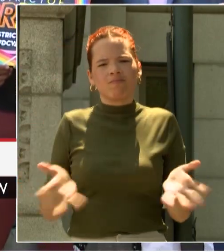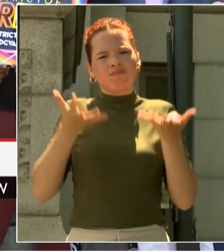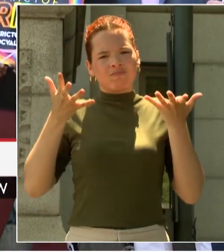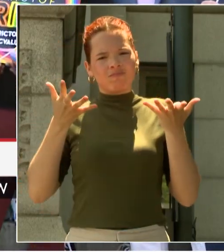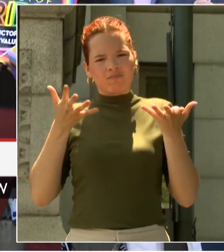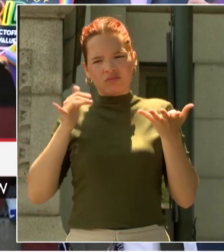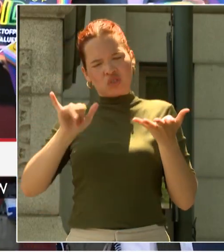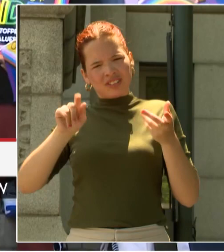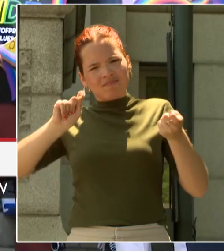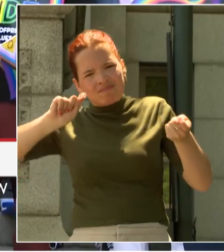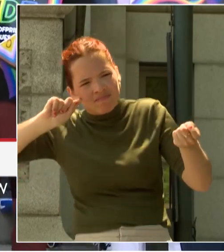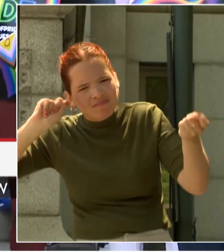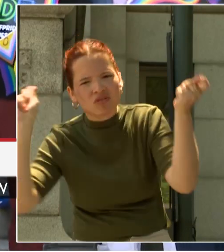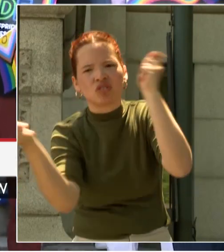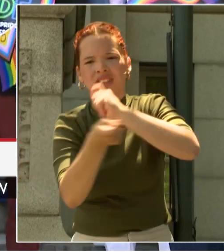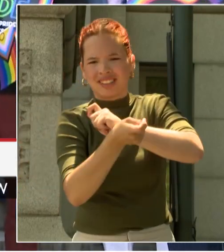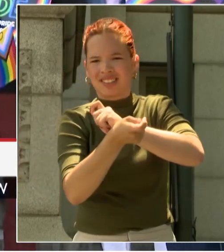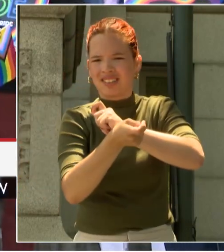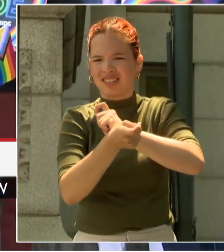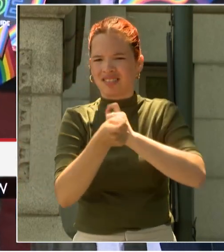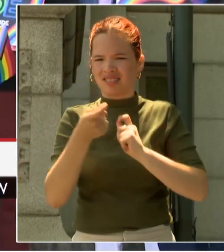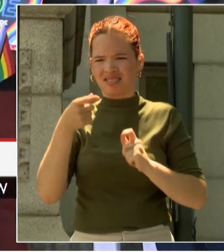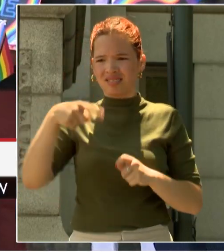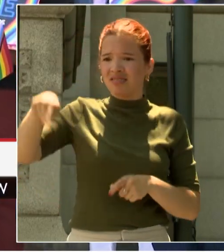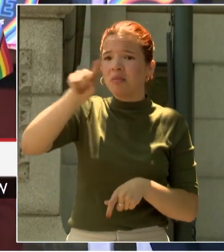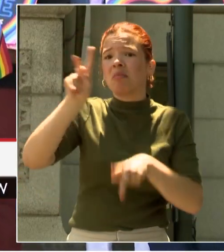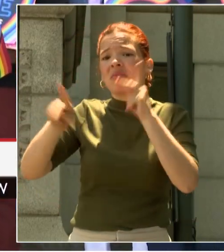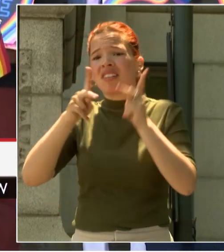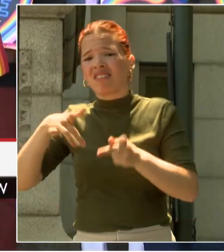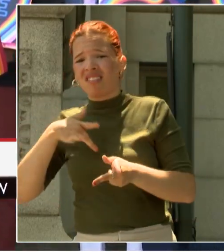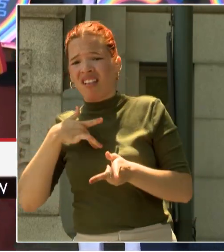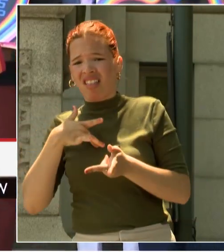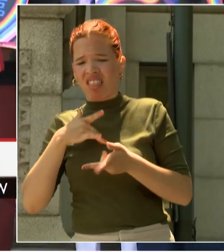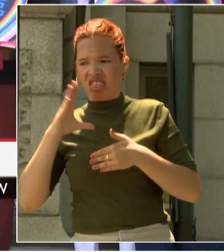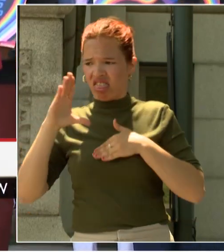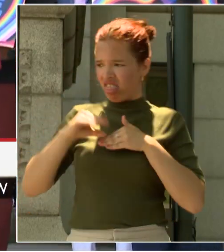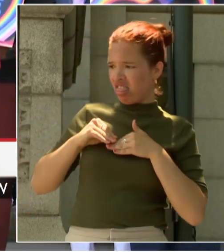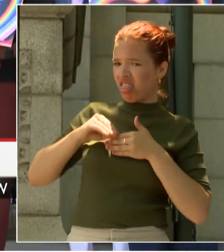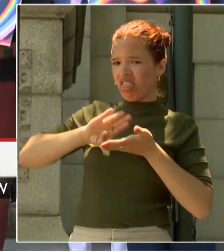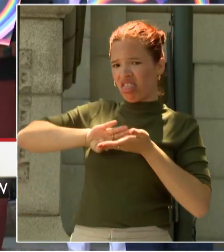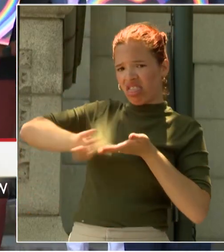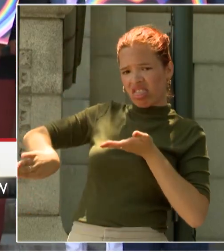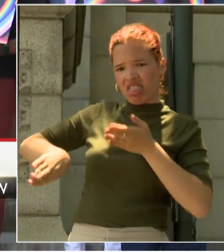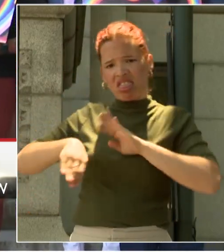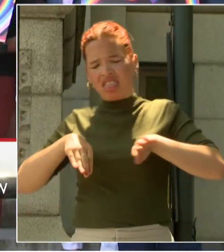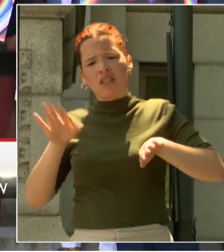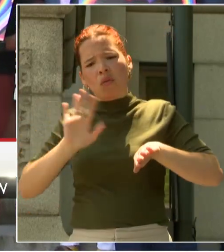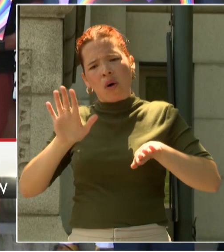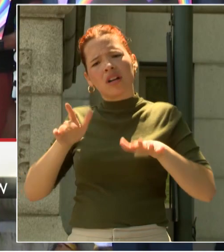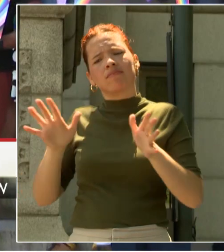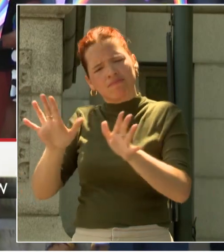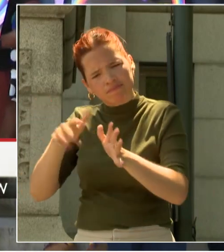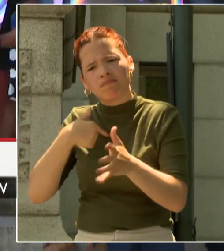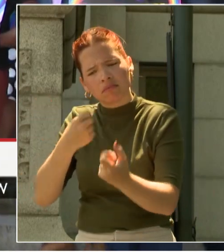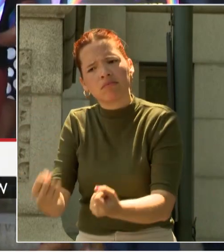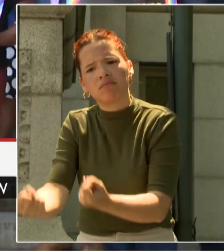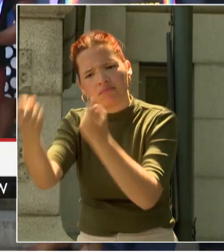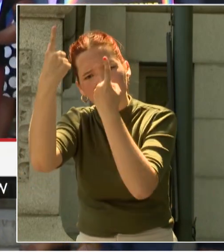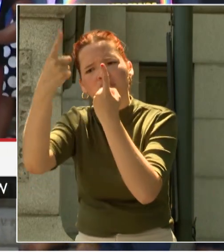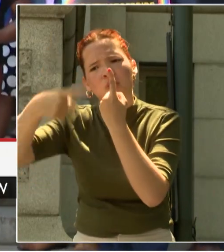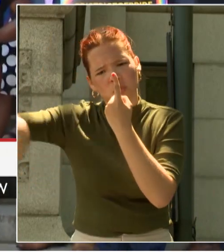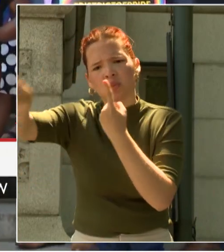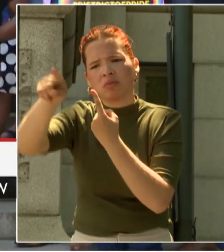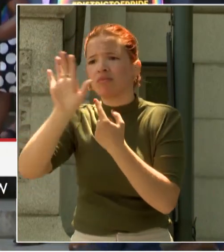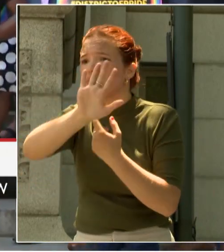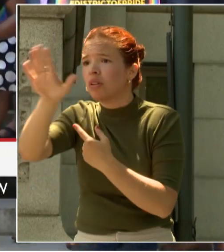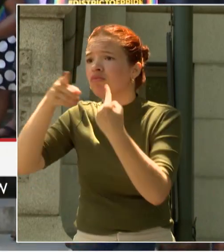voices of the marginalized, and to build bridges of understanding and empathy. As was previously said, Pride celebration began a couple